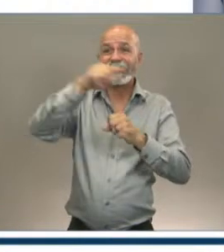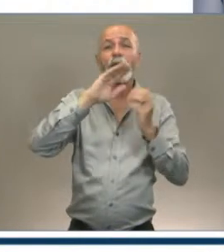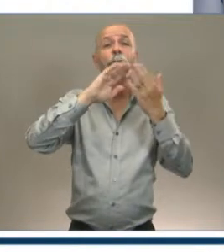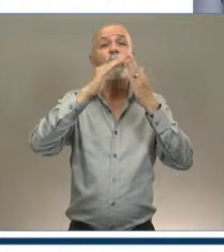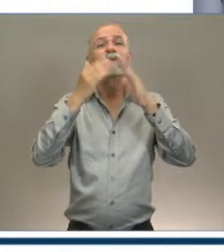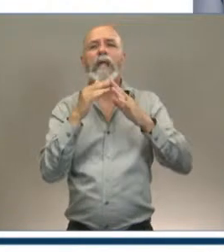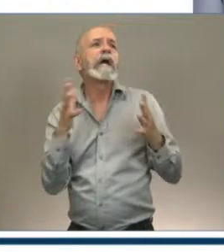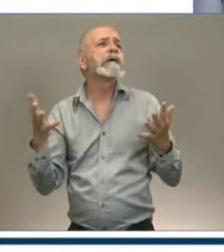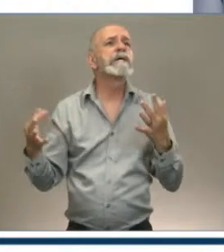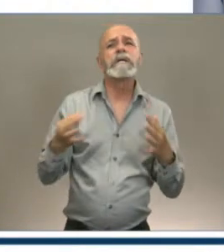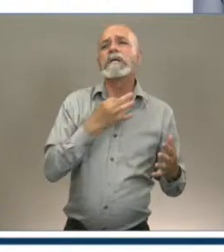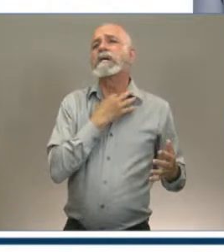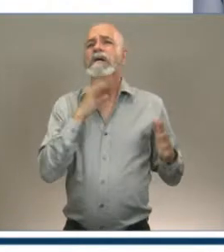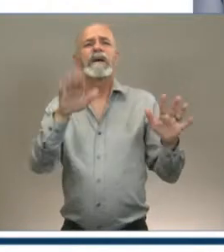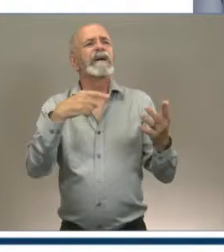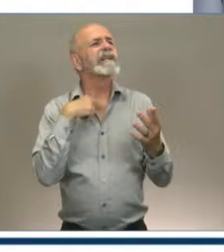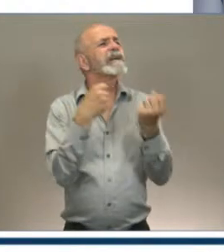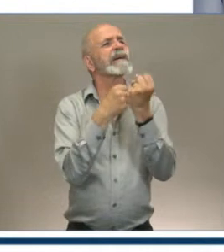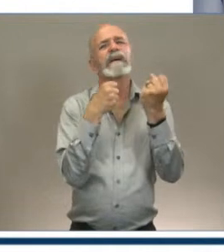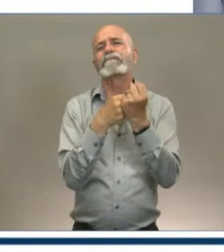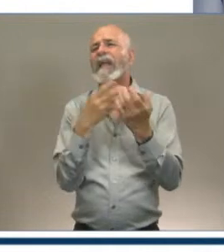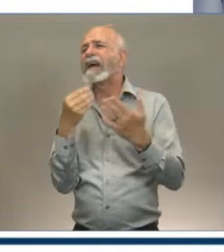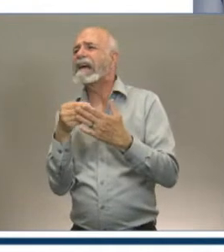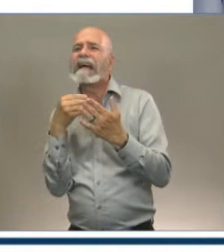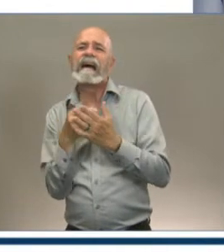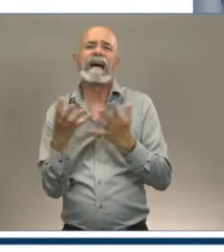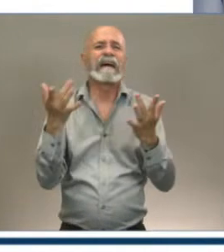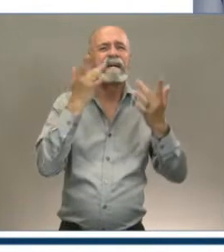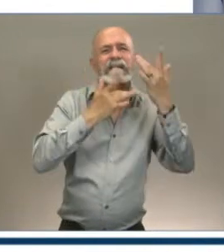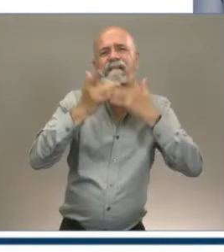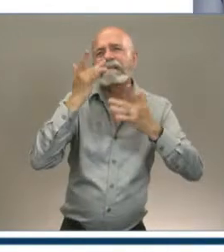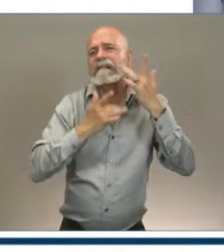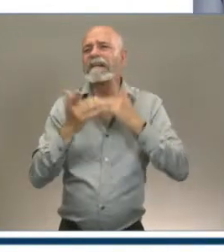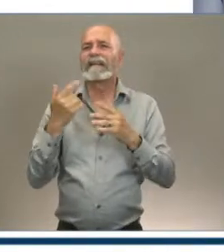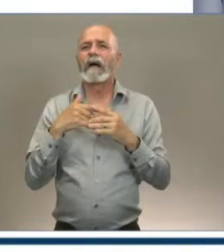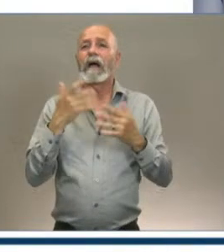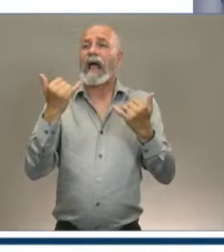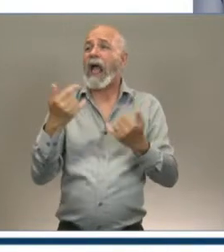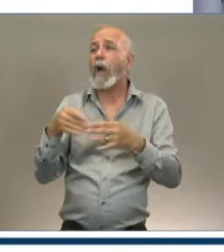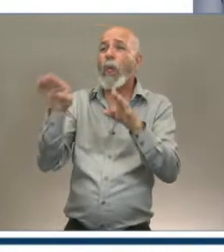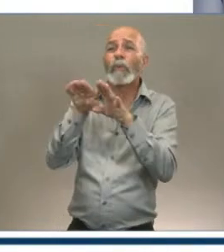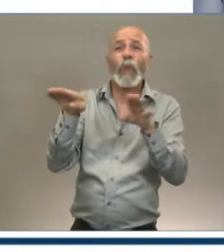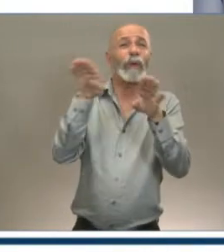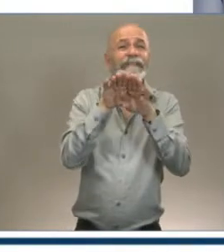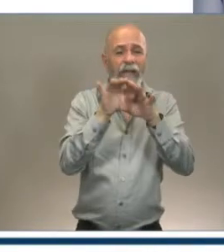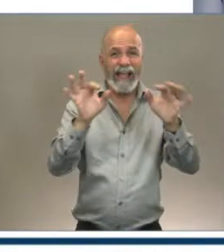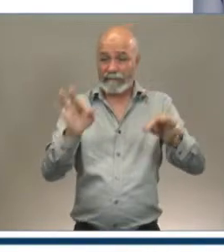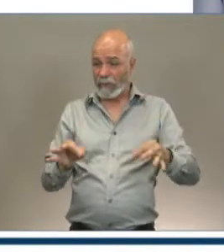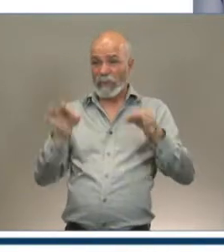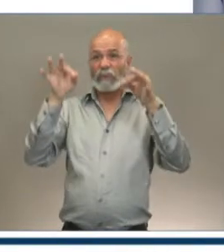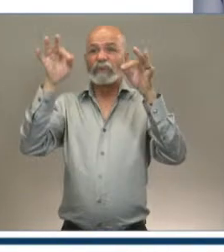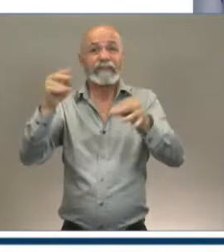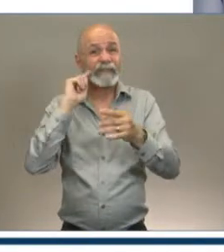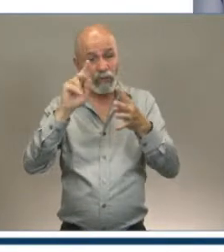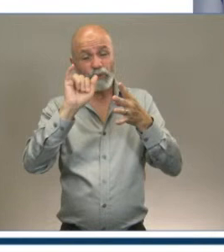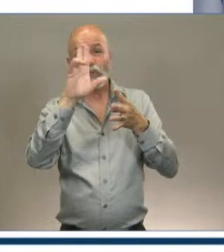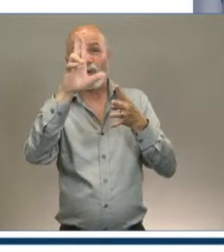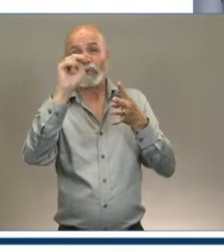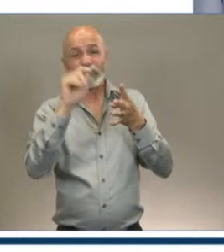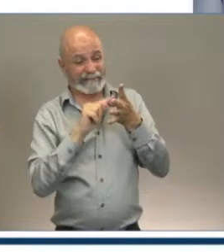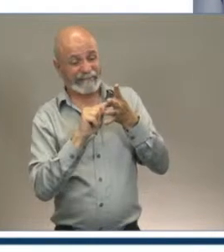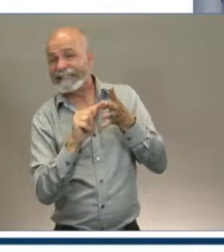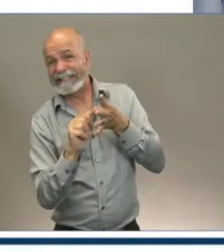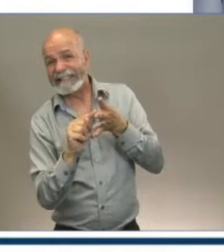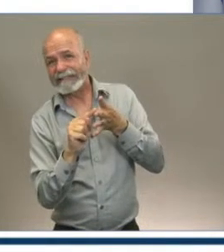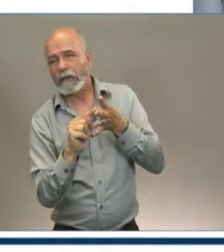more support, and especially as we extend out this shutdown, it presents a challenge for business